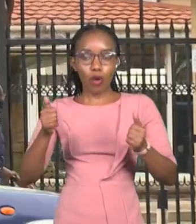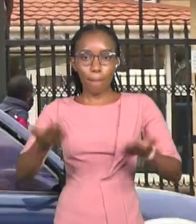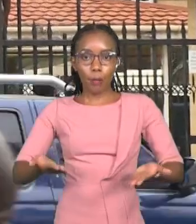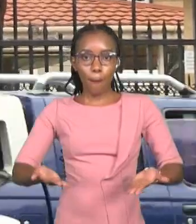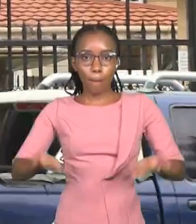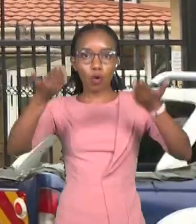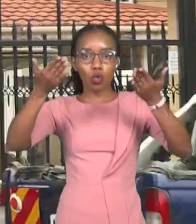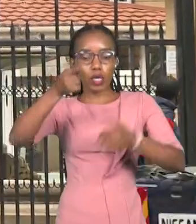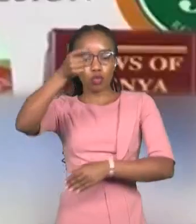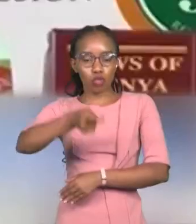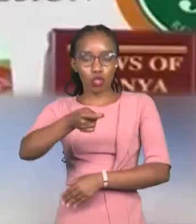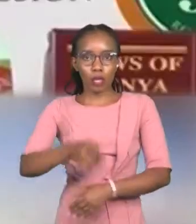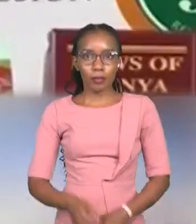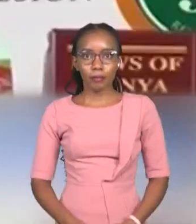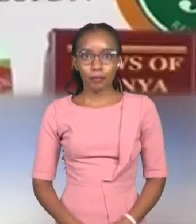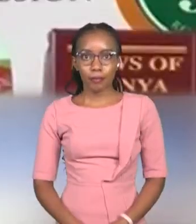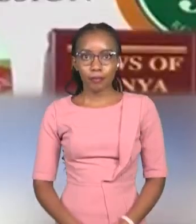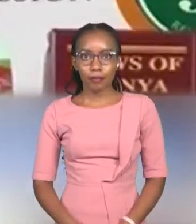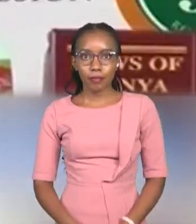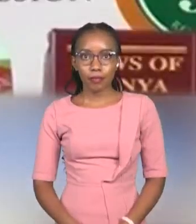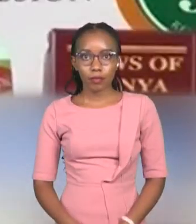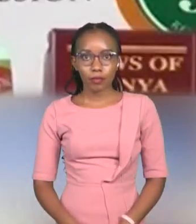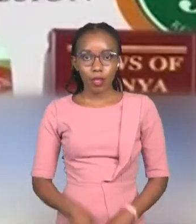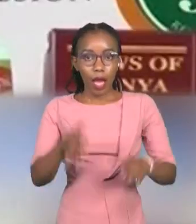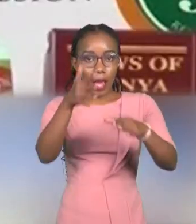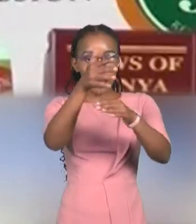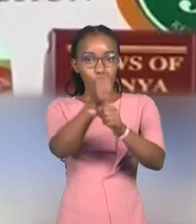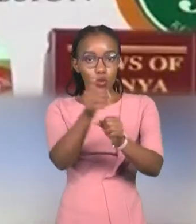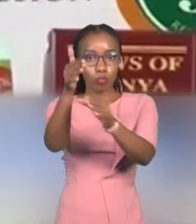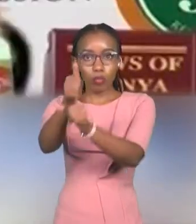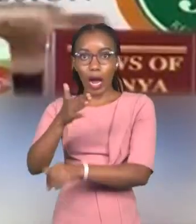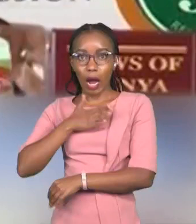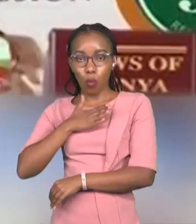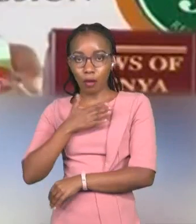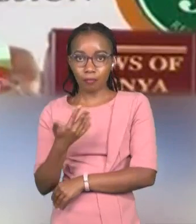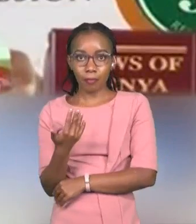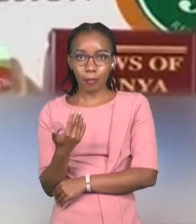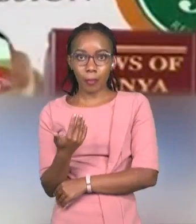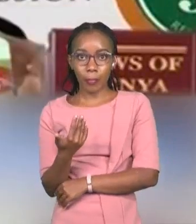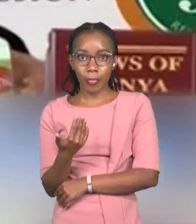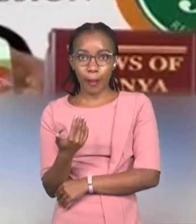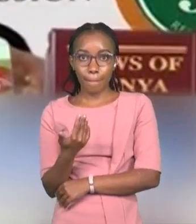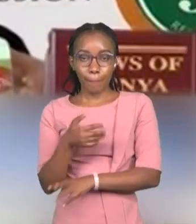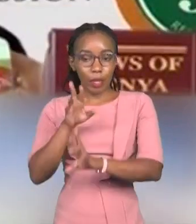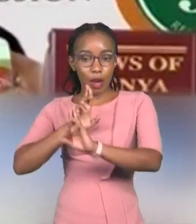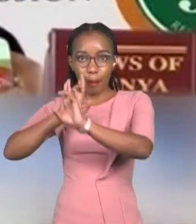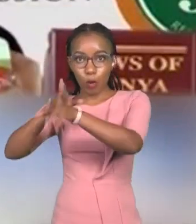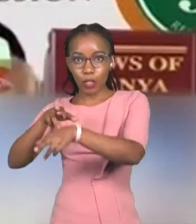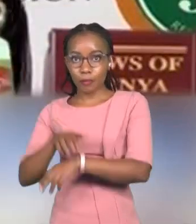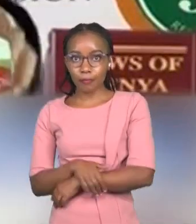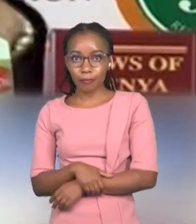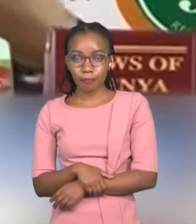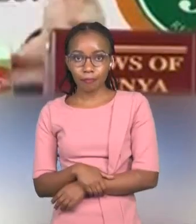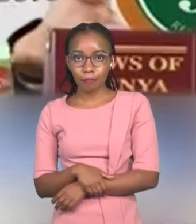promotions in the judiciary. First initiatives will be, having looked at the report,